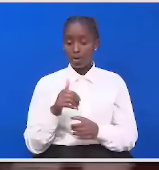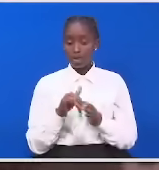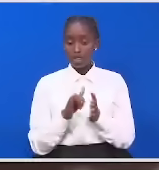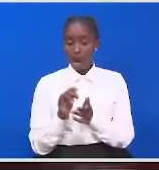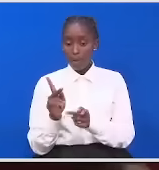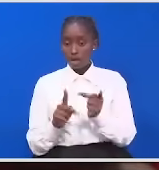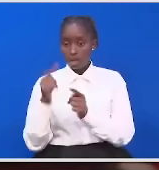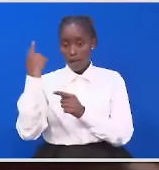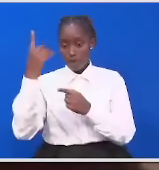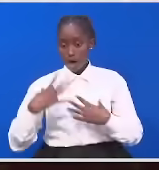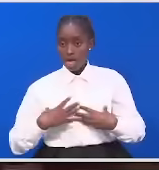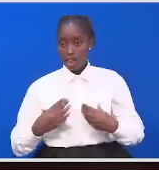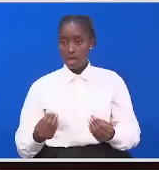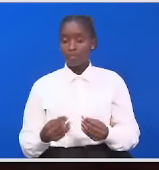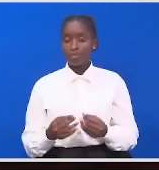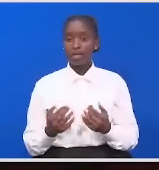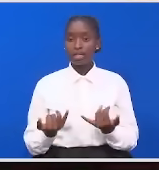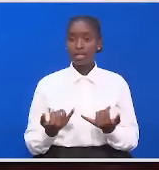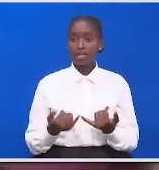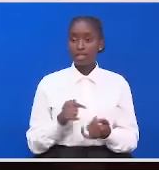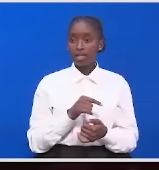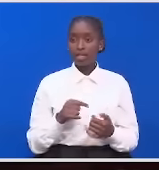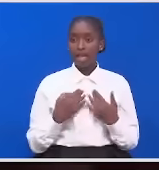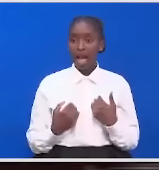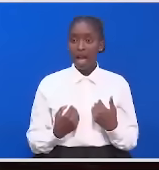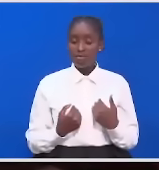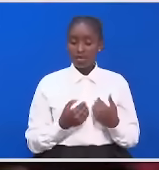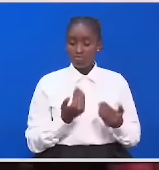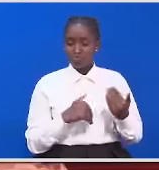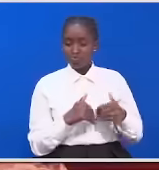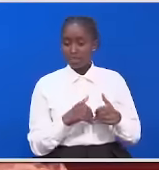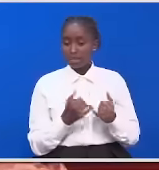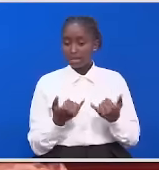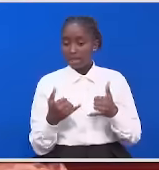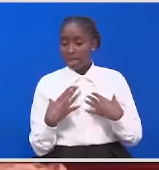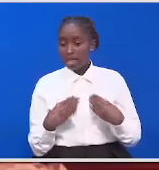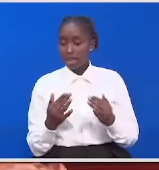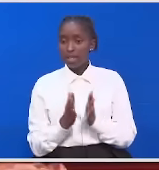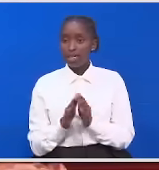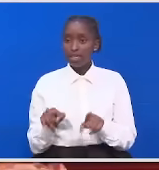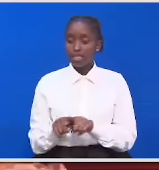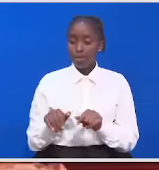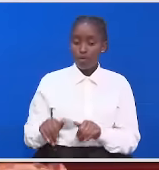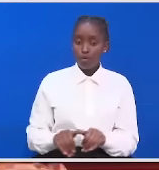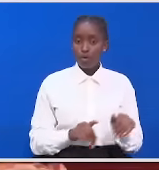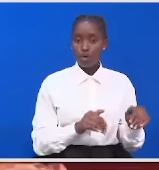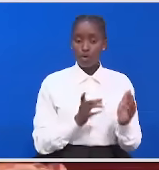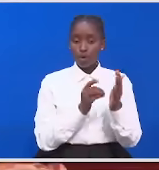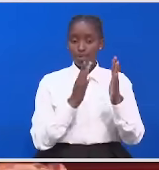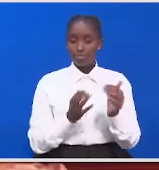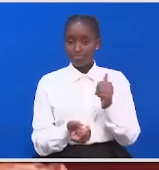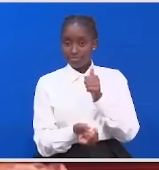process. The wound are healing, and I'm following the doctor's advice,